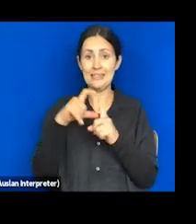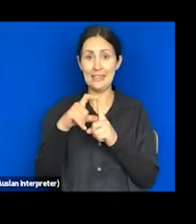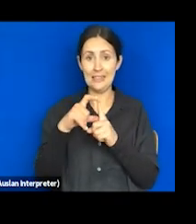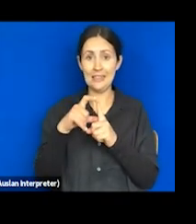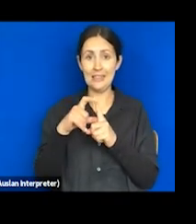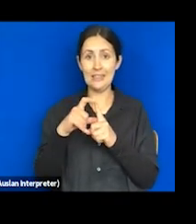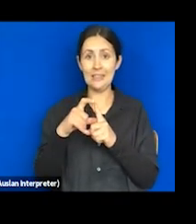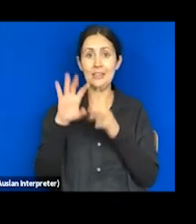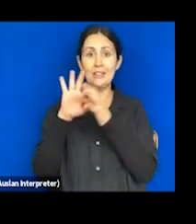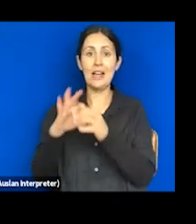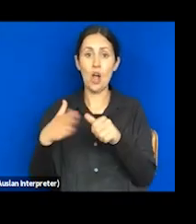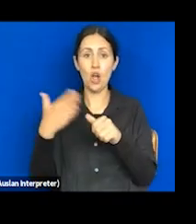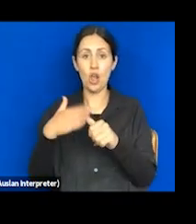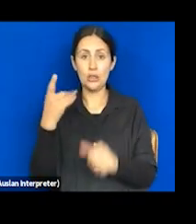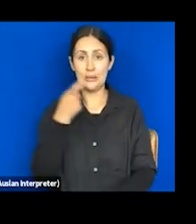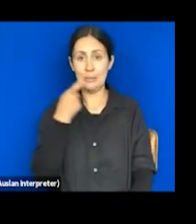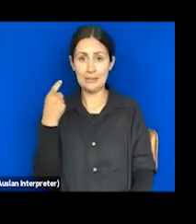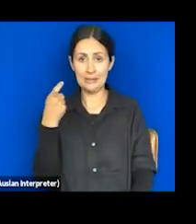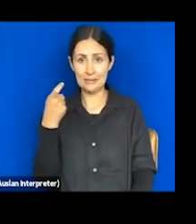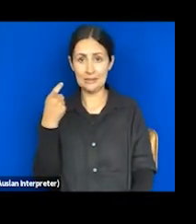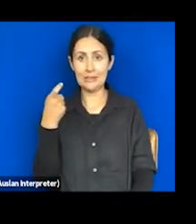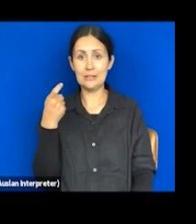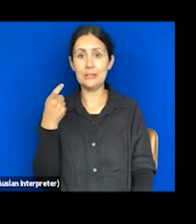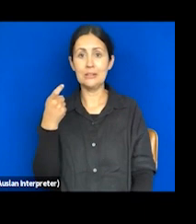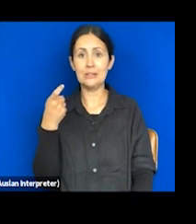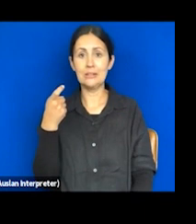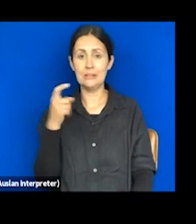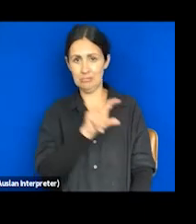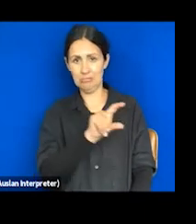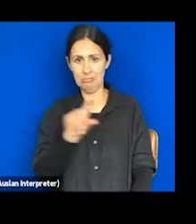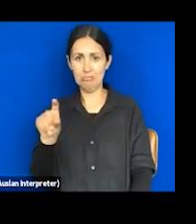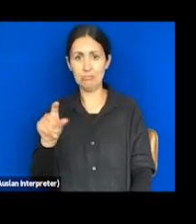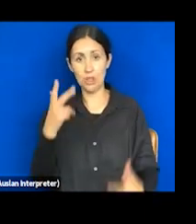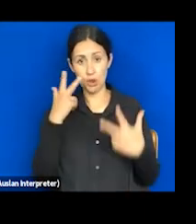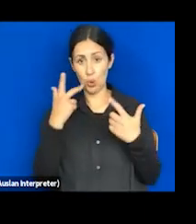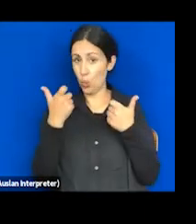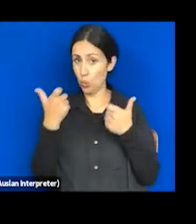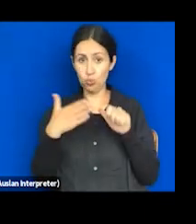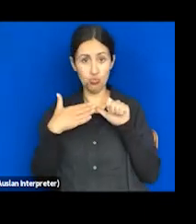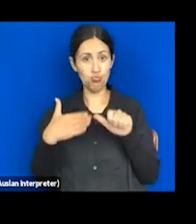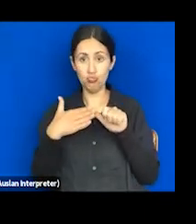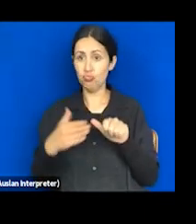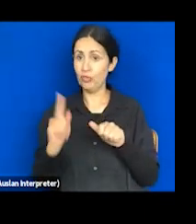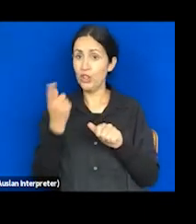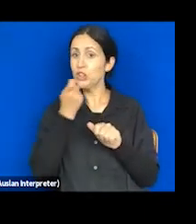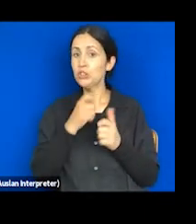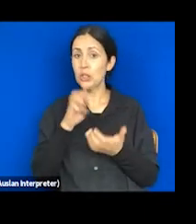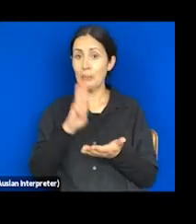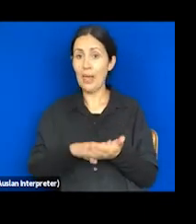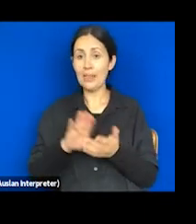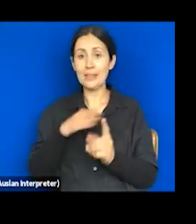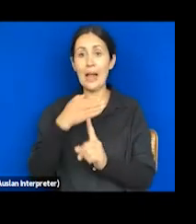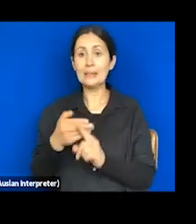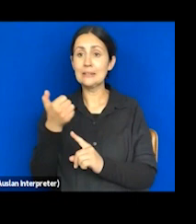dependence. And really, just to summarize that, that showed that there was a really good response in the first couple of months that was sustained to about 6